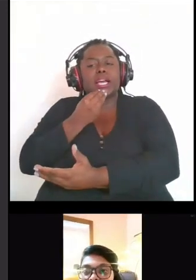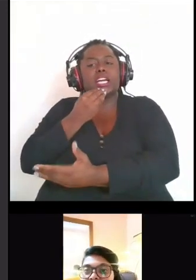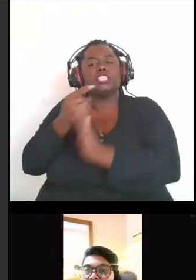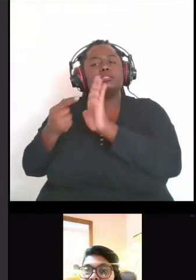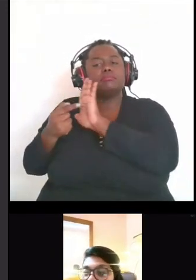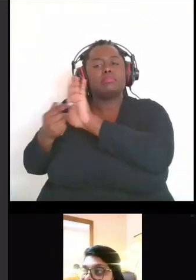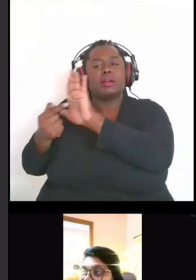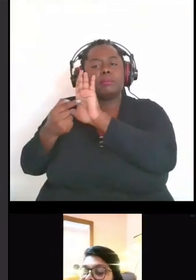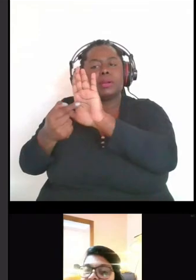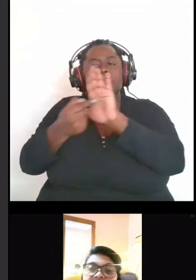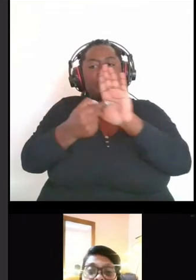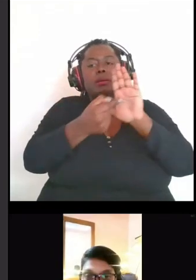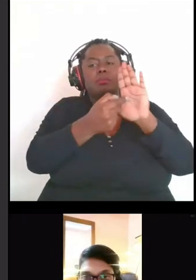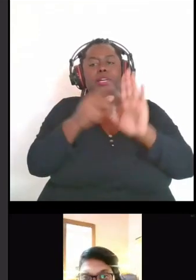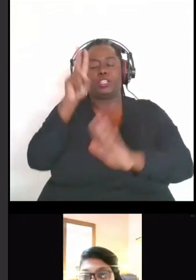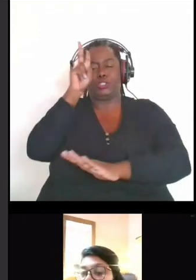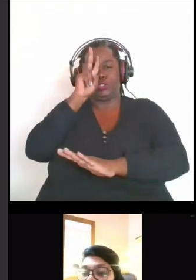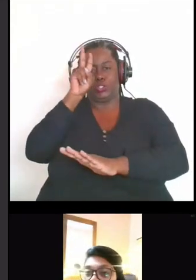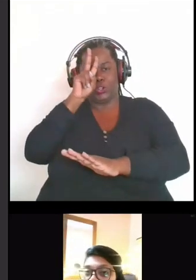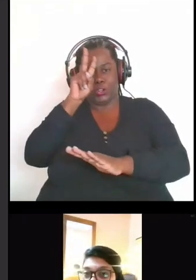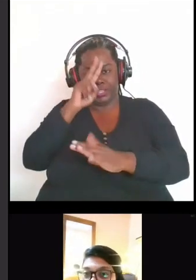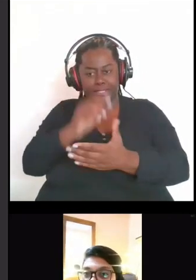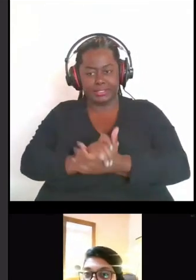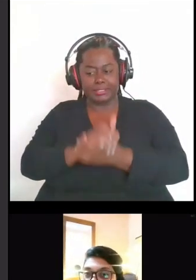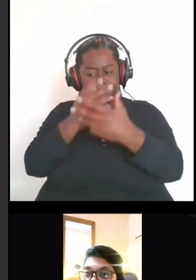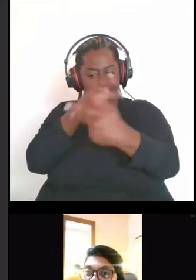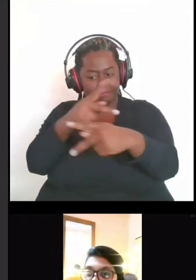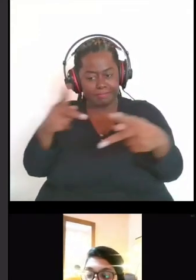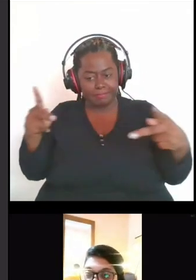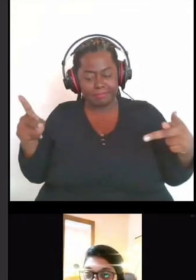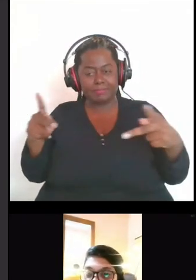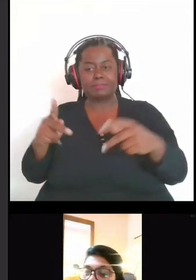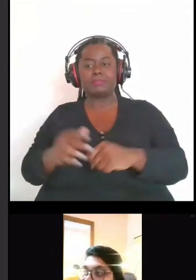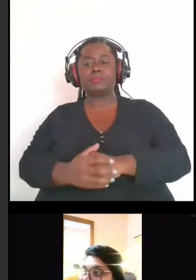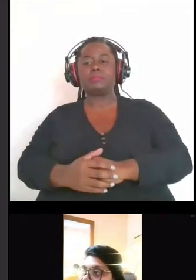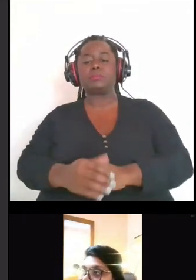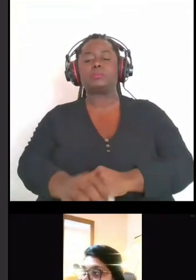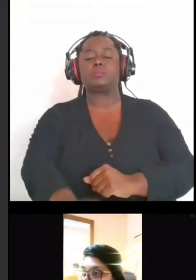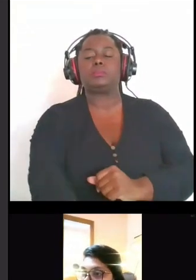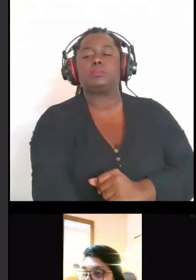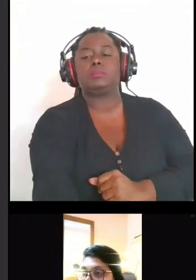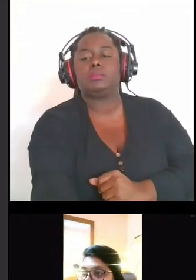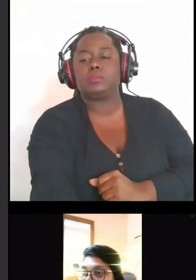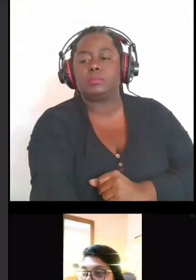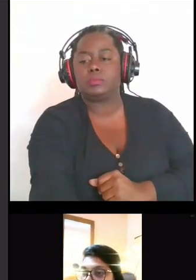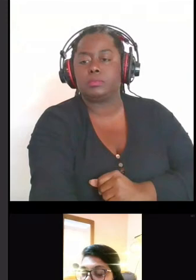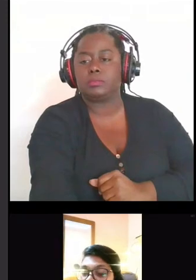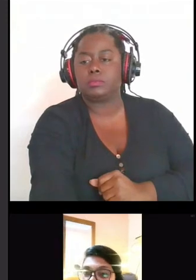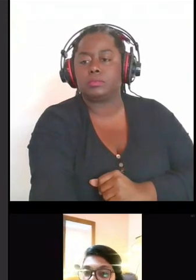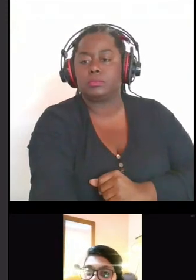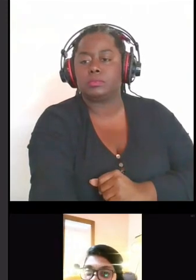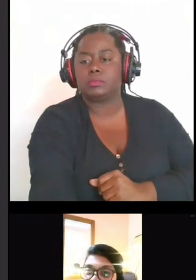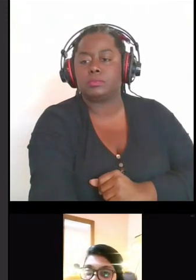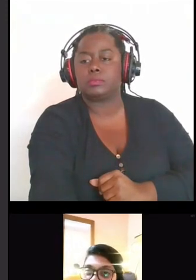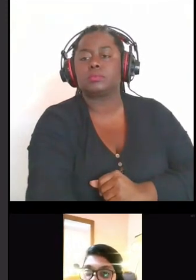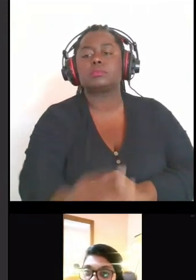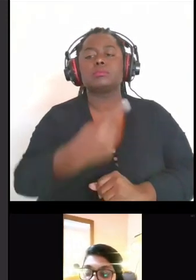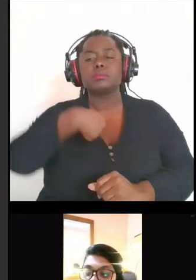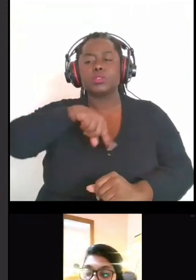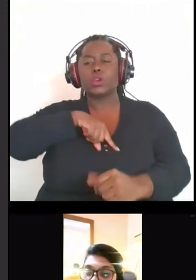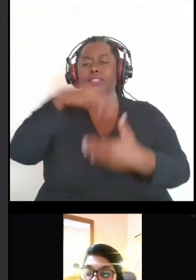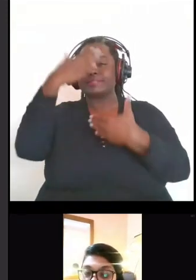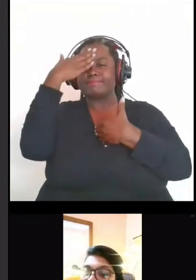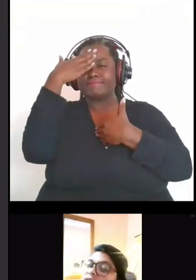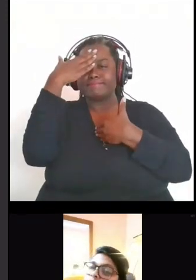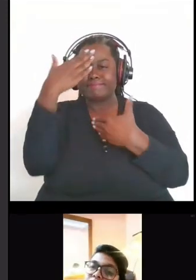and hence they are feeling very grateful to be recognized at such a forum uh because it's very difficult